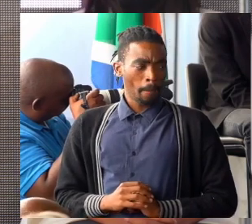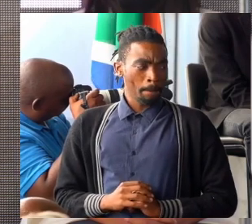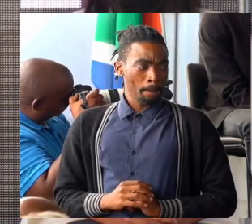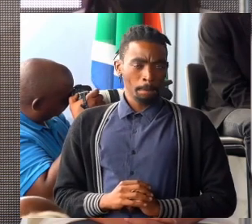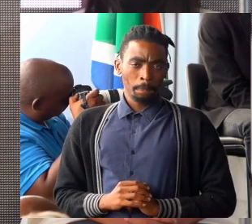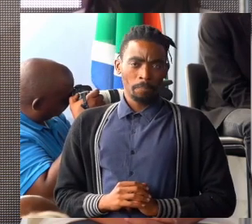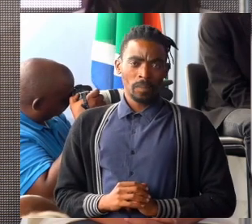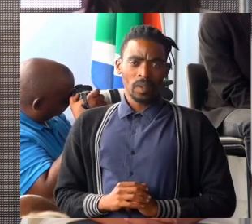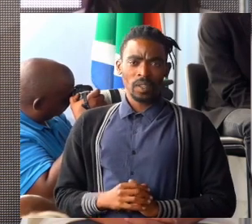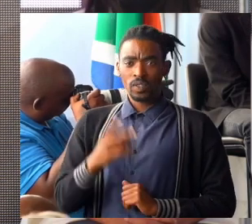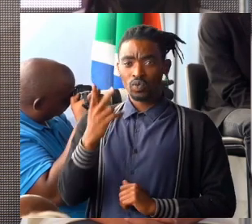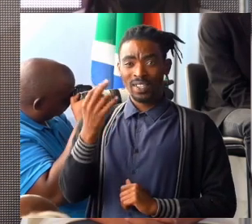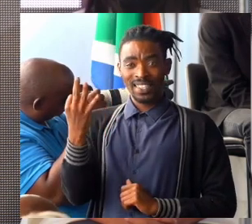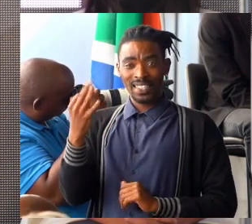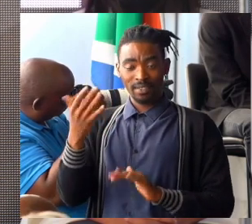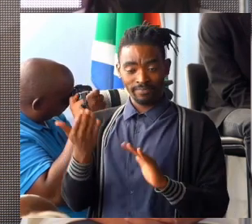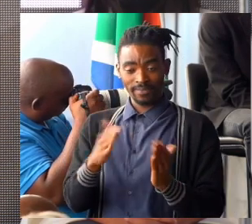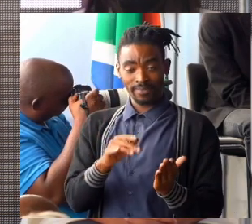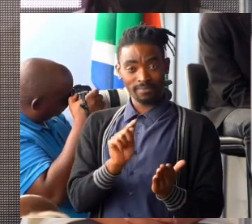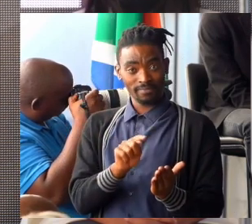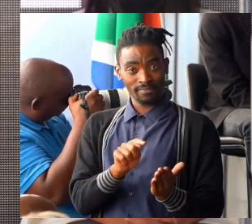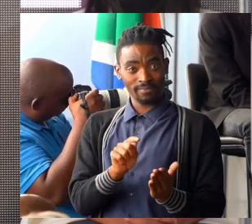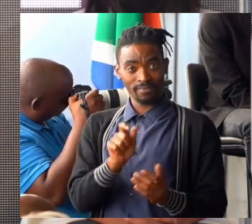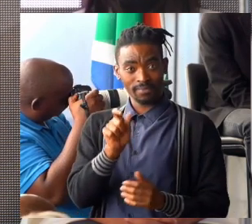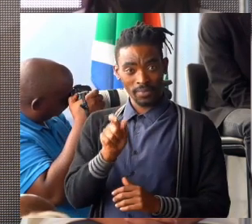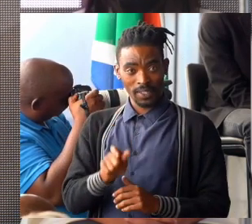He was 23 when he died.